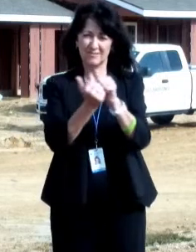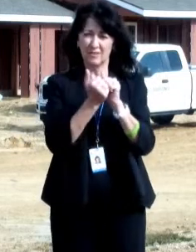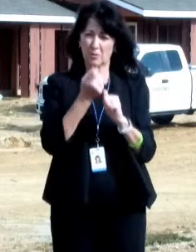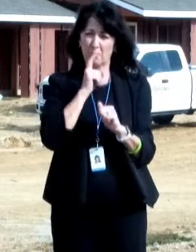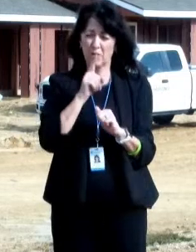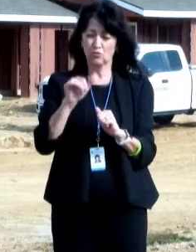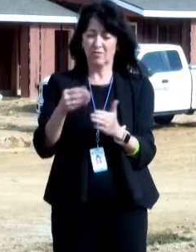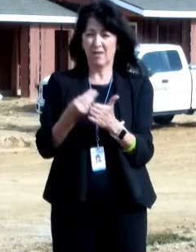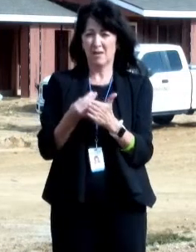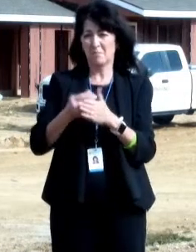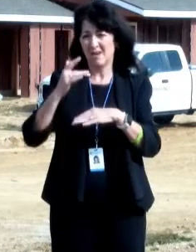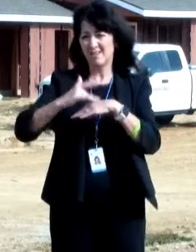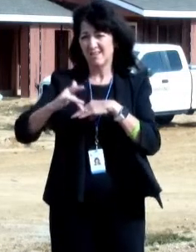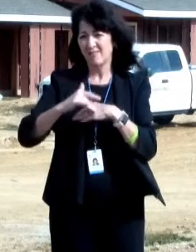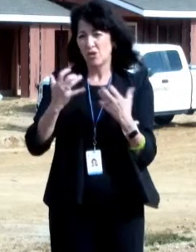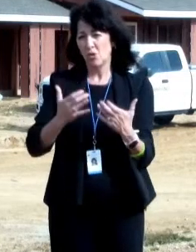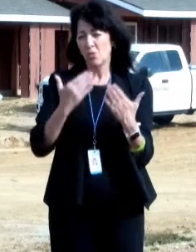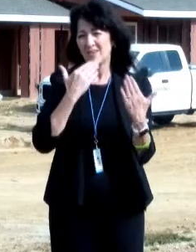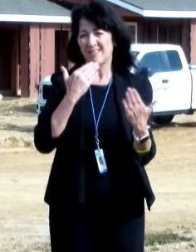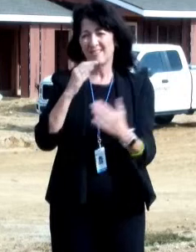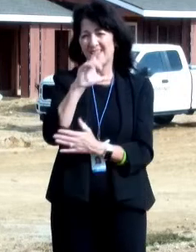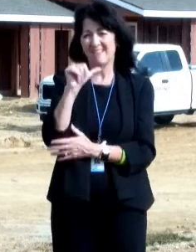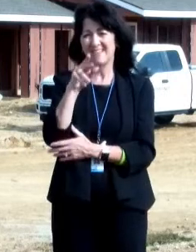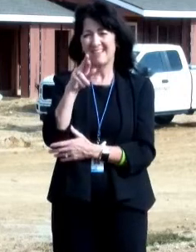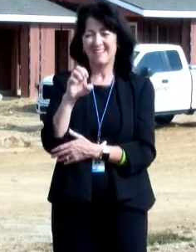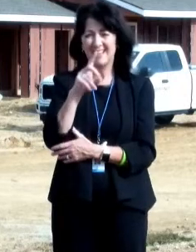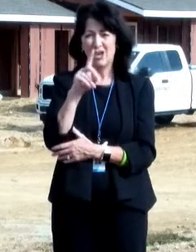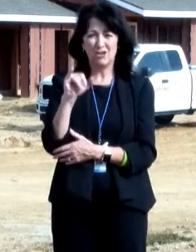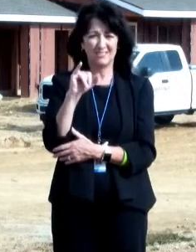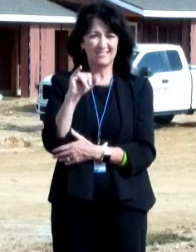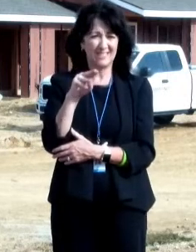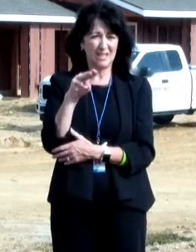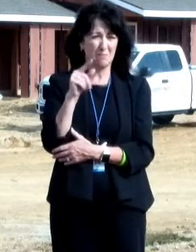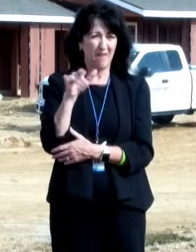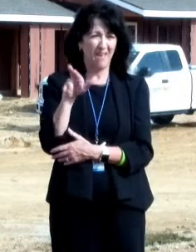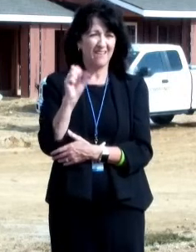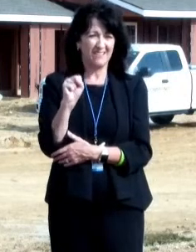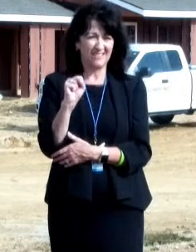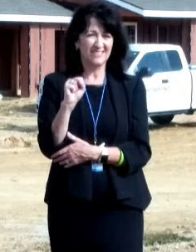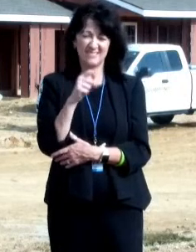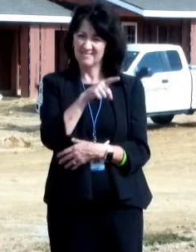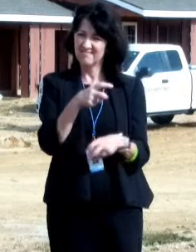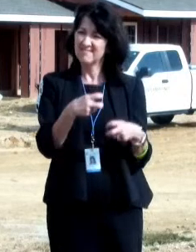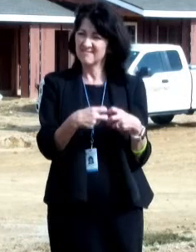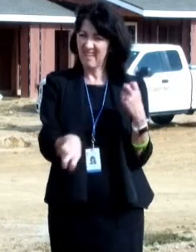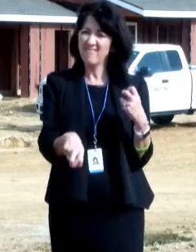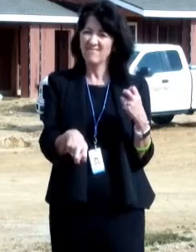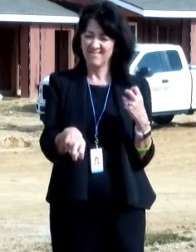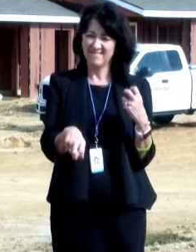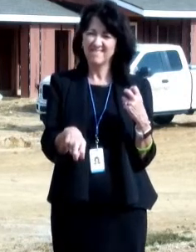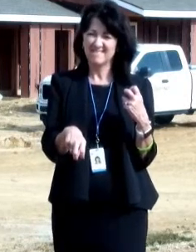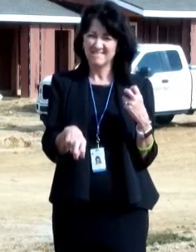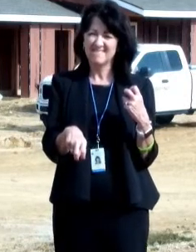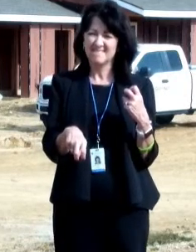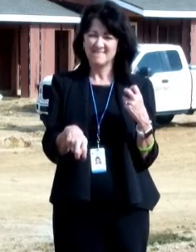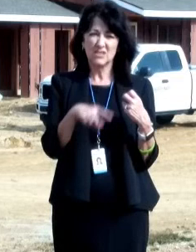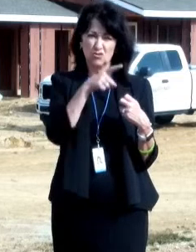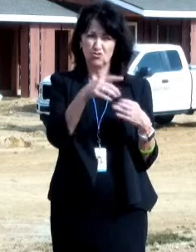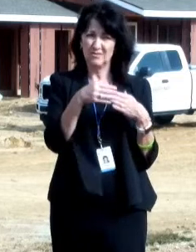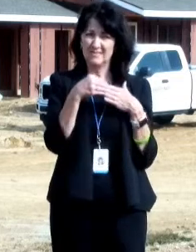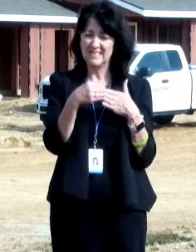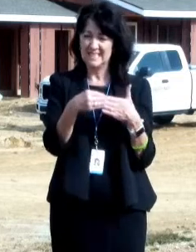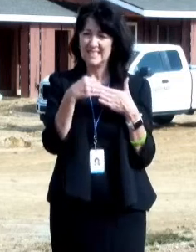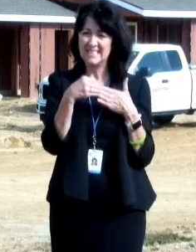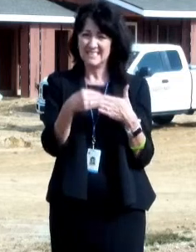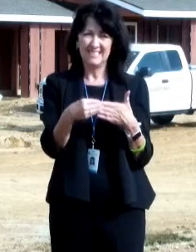I also want to thank Claire DeMattias as well. I'm going to tell you, this lady right there, man, she is tough. And she's been leading our effort